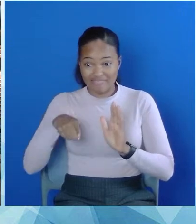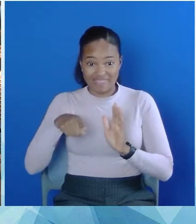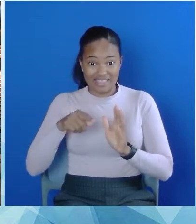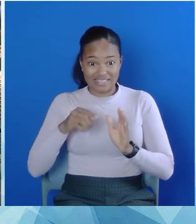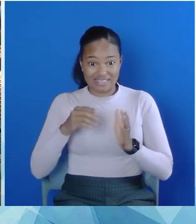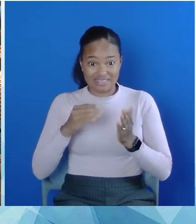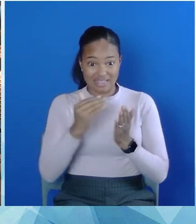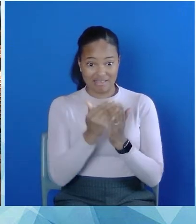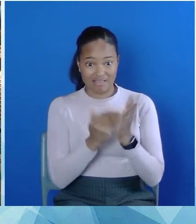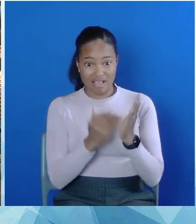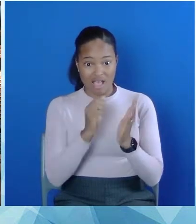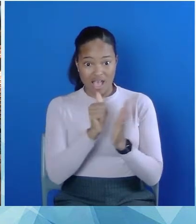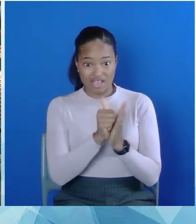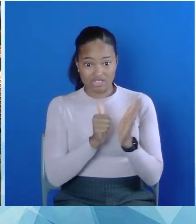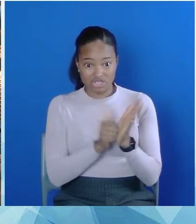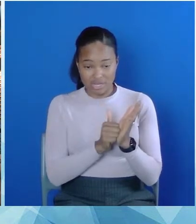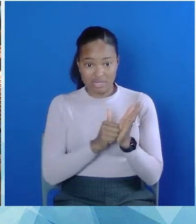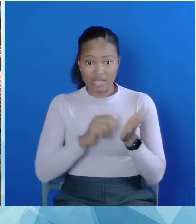our staff.